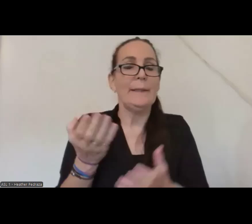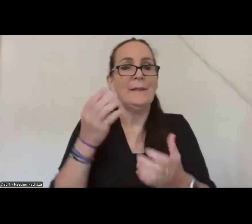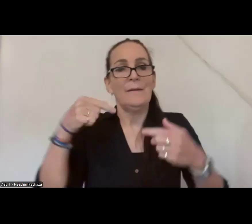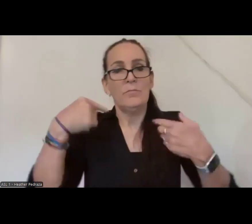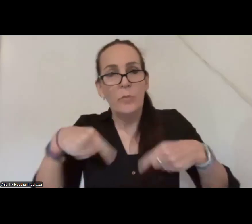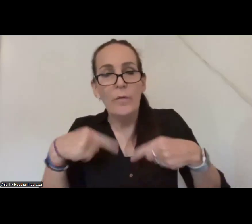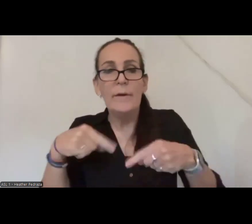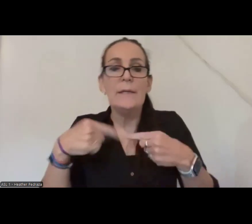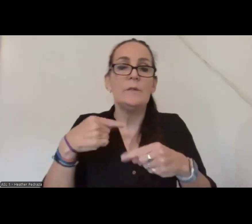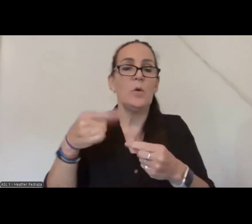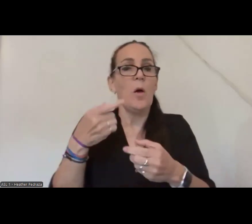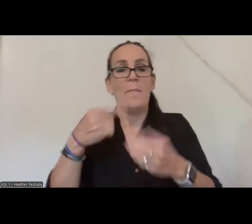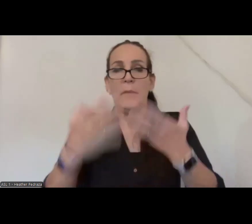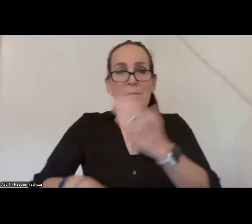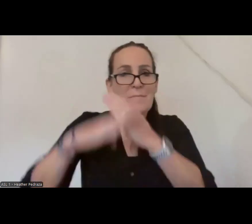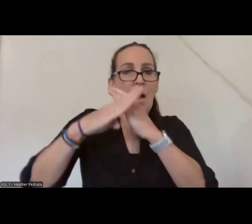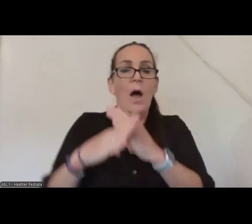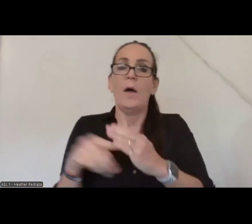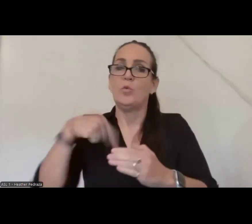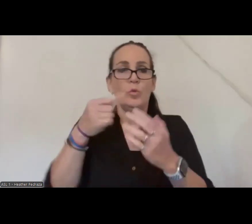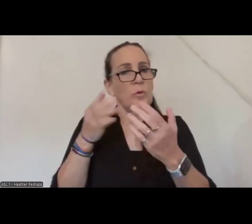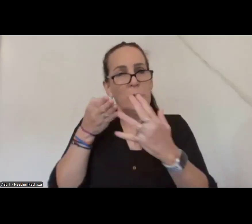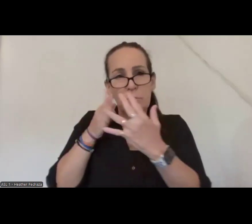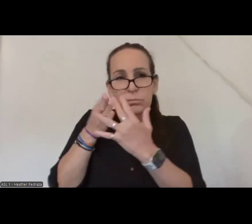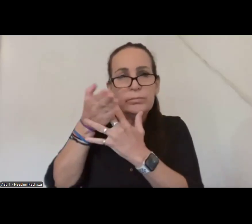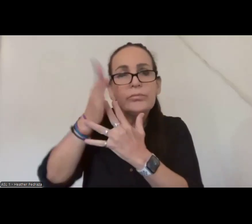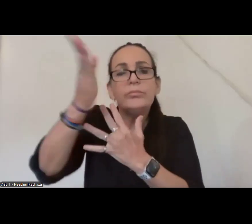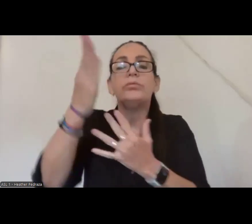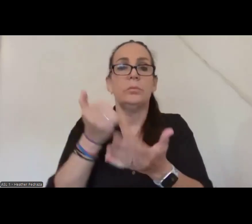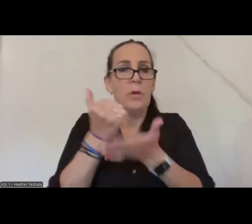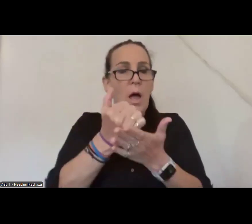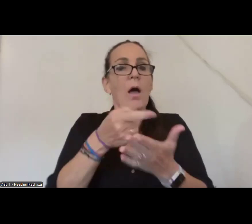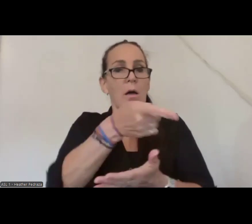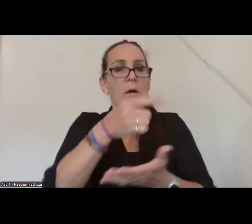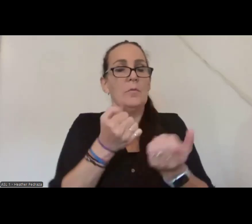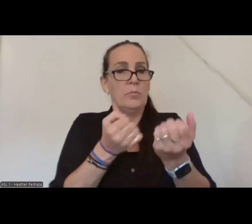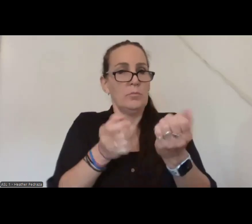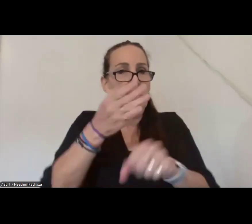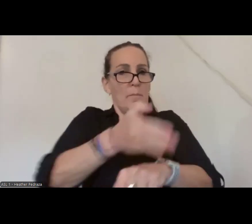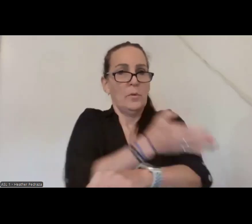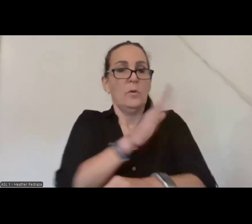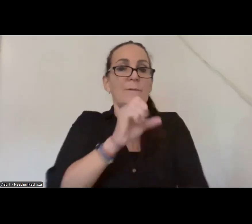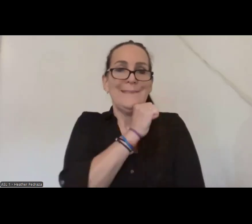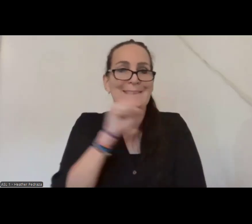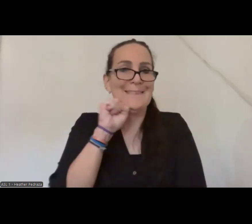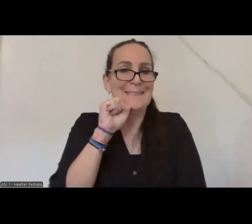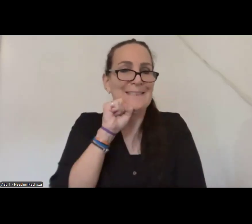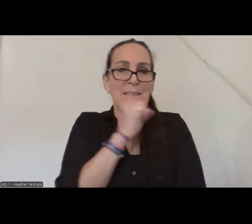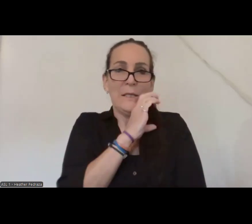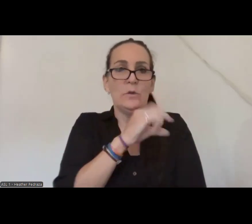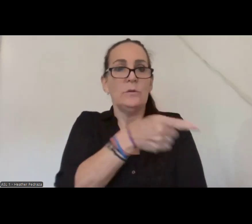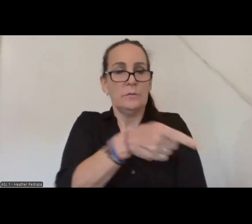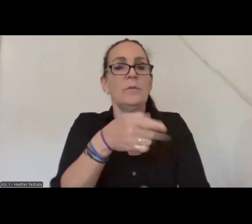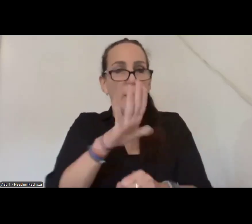achieving great strides in improving the lives of our state seniors and those living with disability. Let's give ourselves